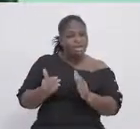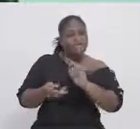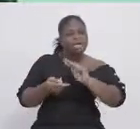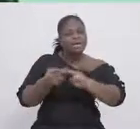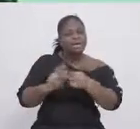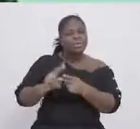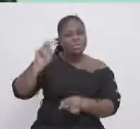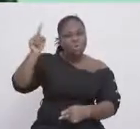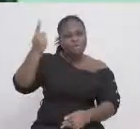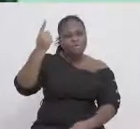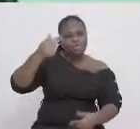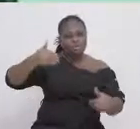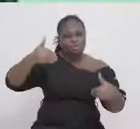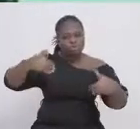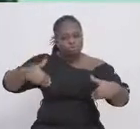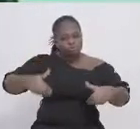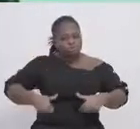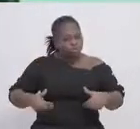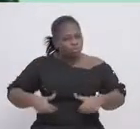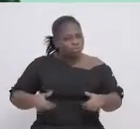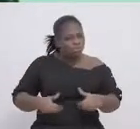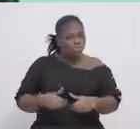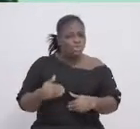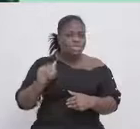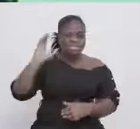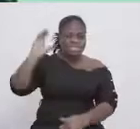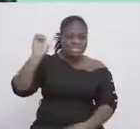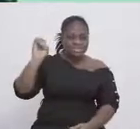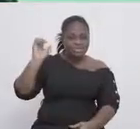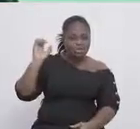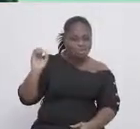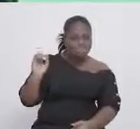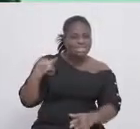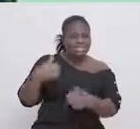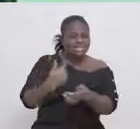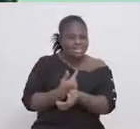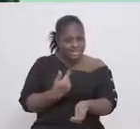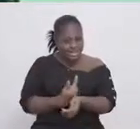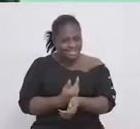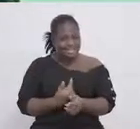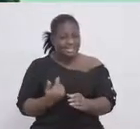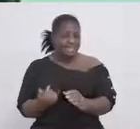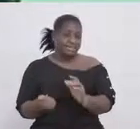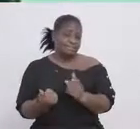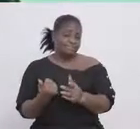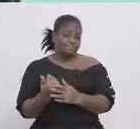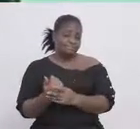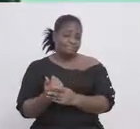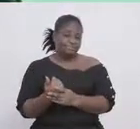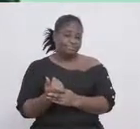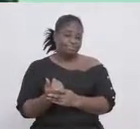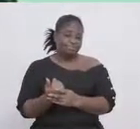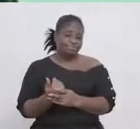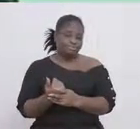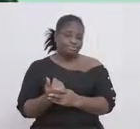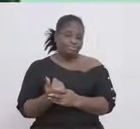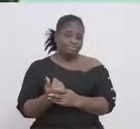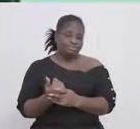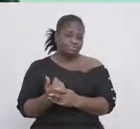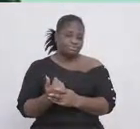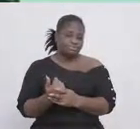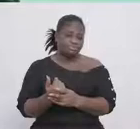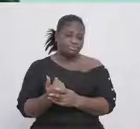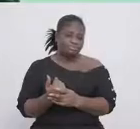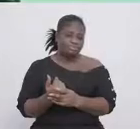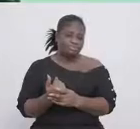the top young 50 CEOs in Ghana and a technical and vocational education and training role model or TVET